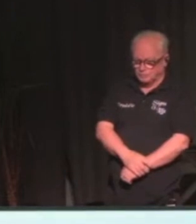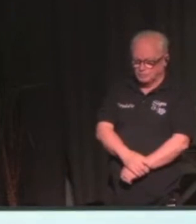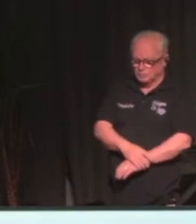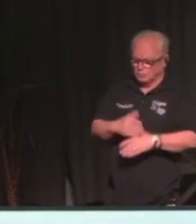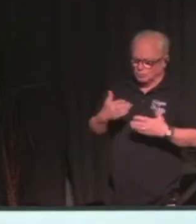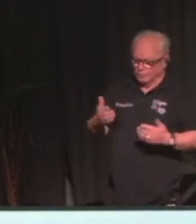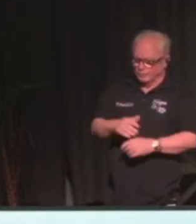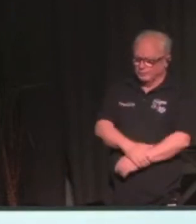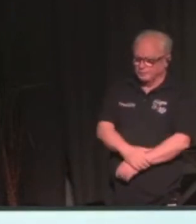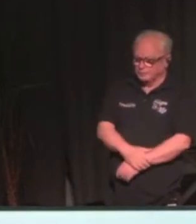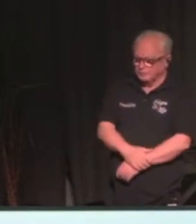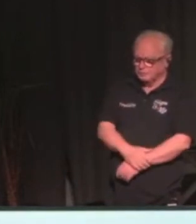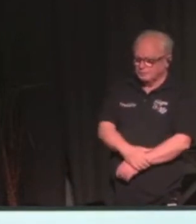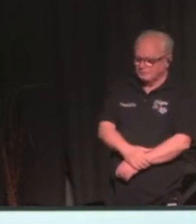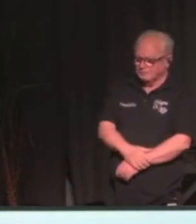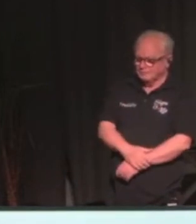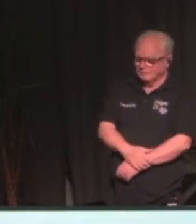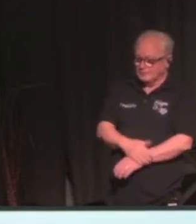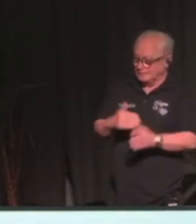And so today,